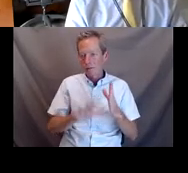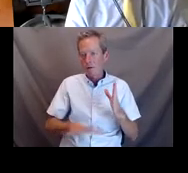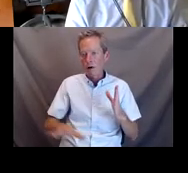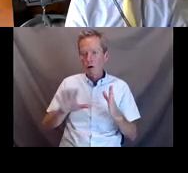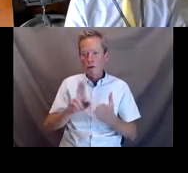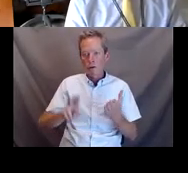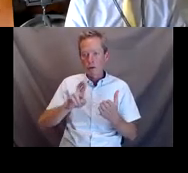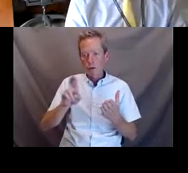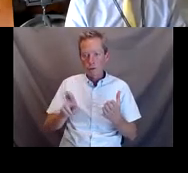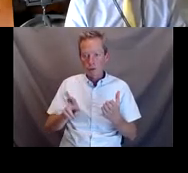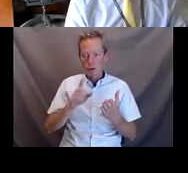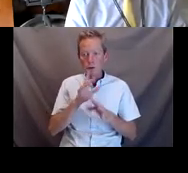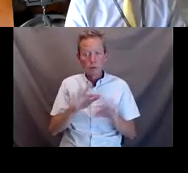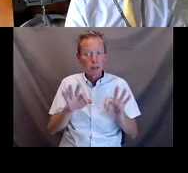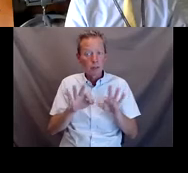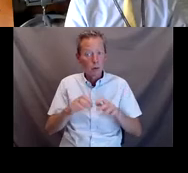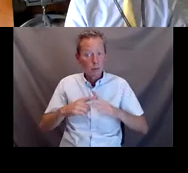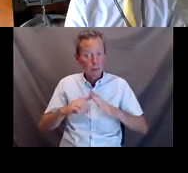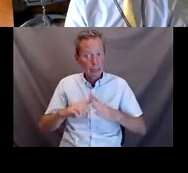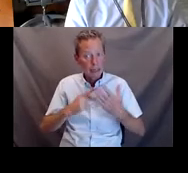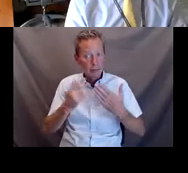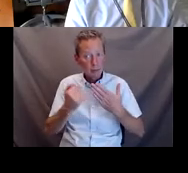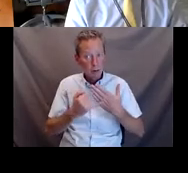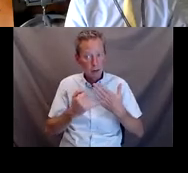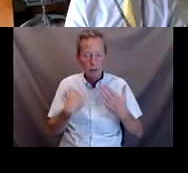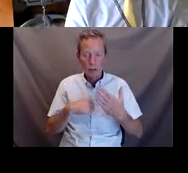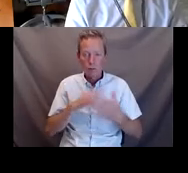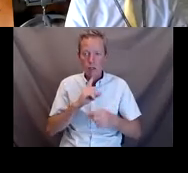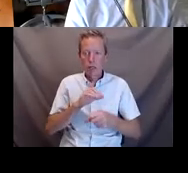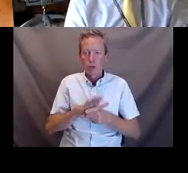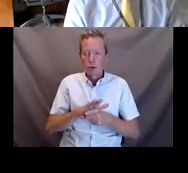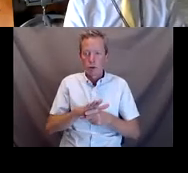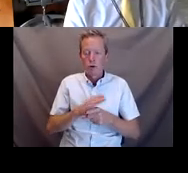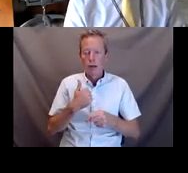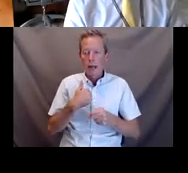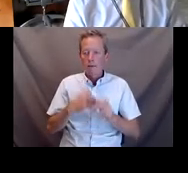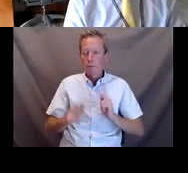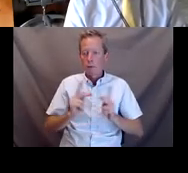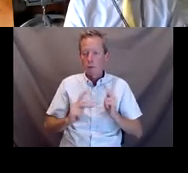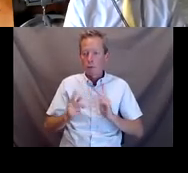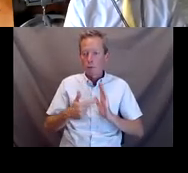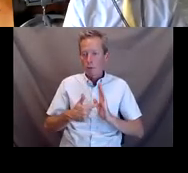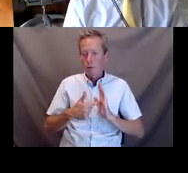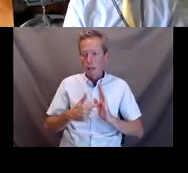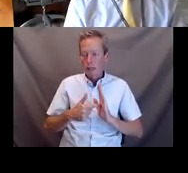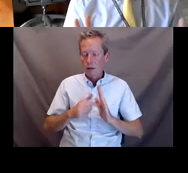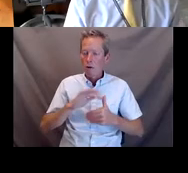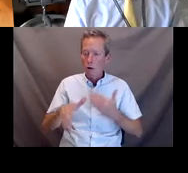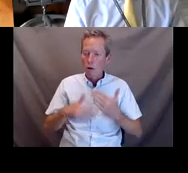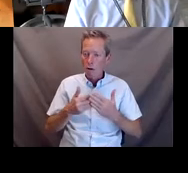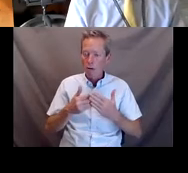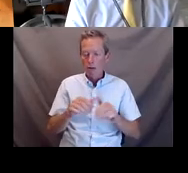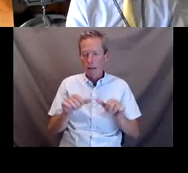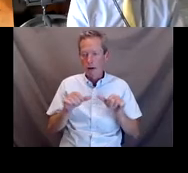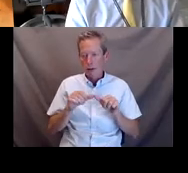was really important from the onset of this project that we ensure we have people representing all areas